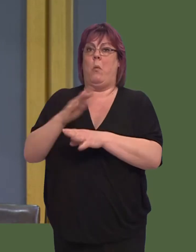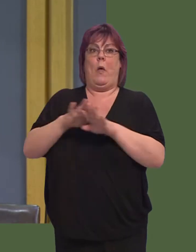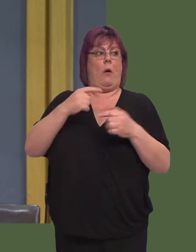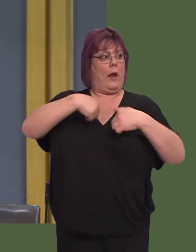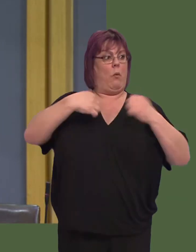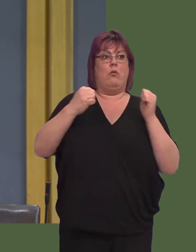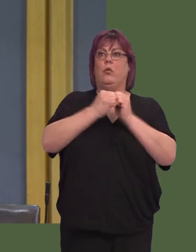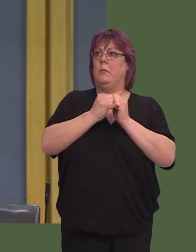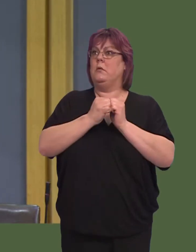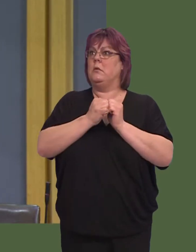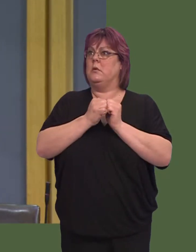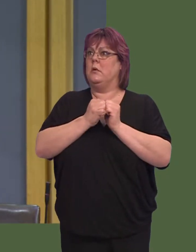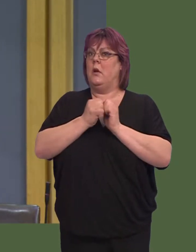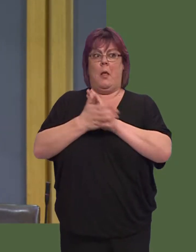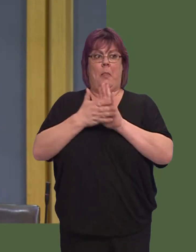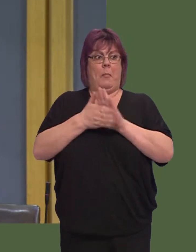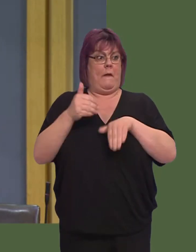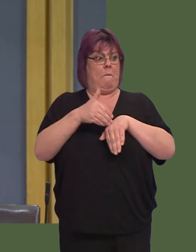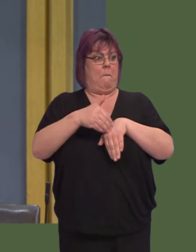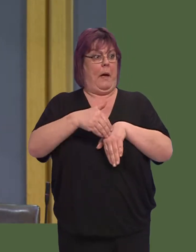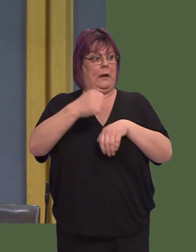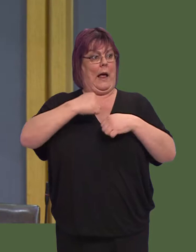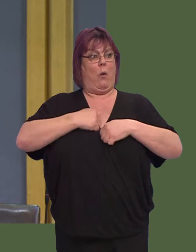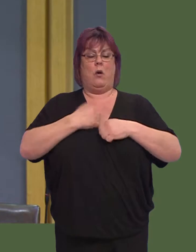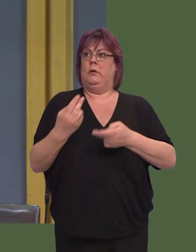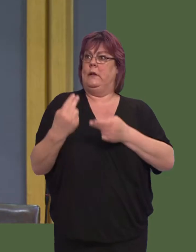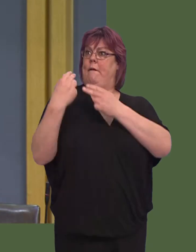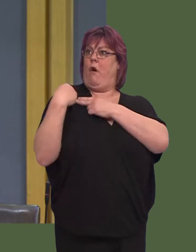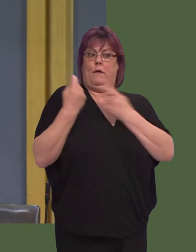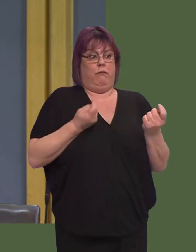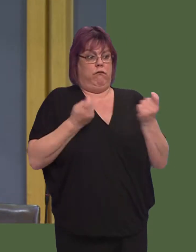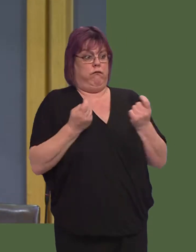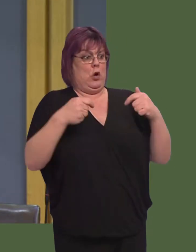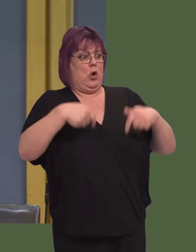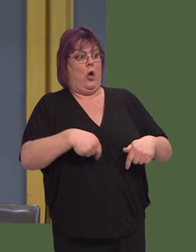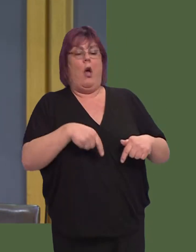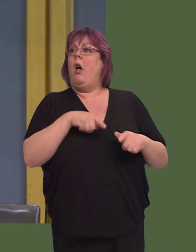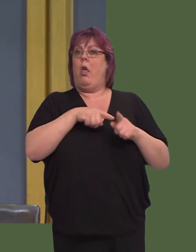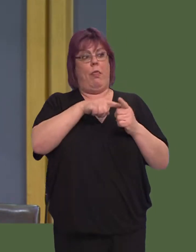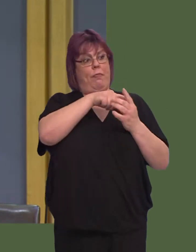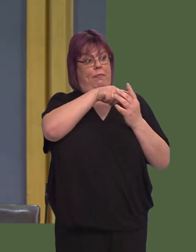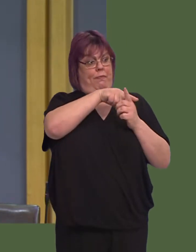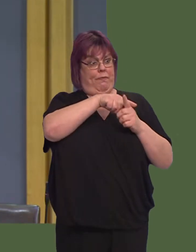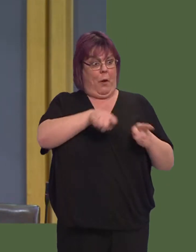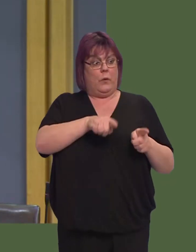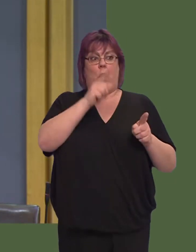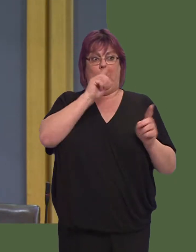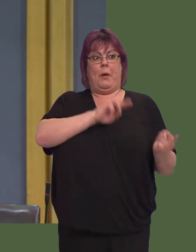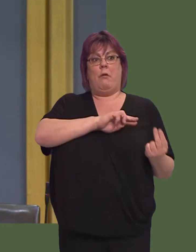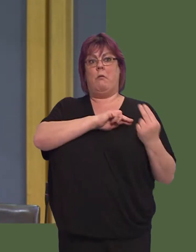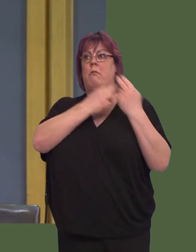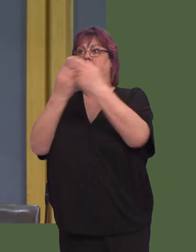this Assembly, which will have an impact on devolved issues, and those orders could even become part